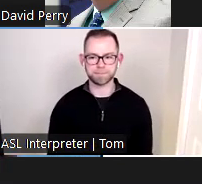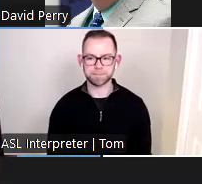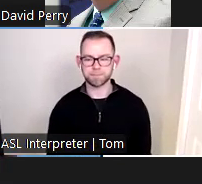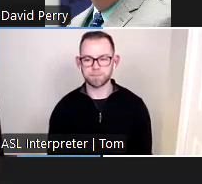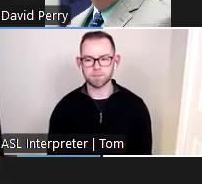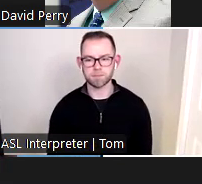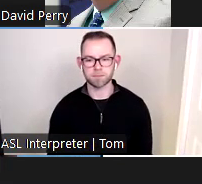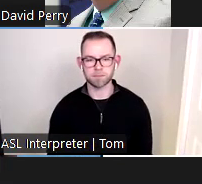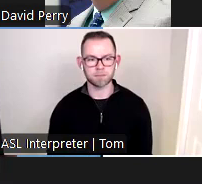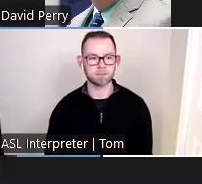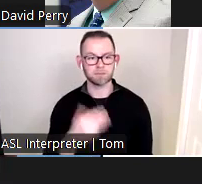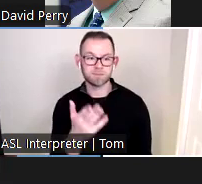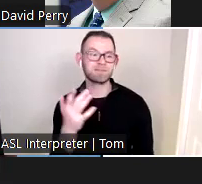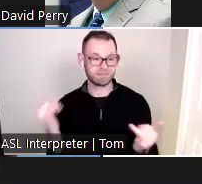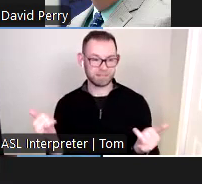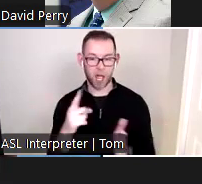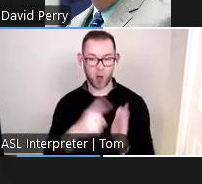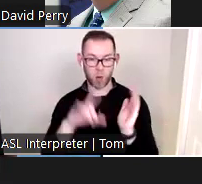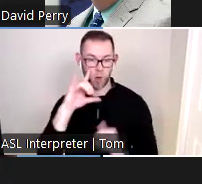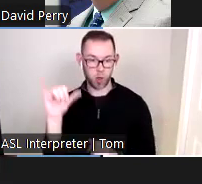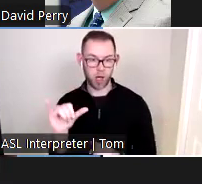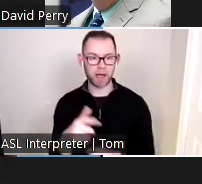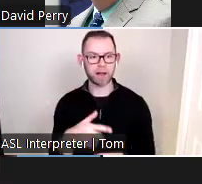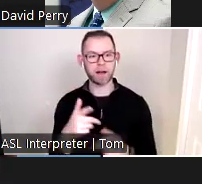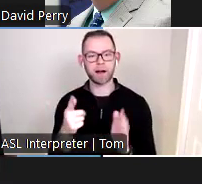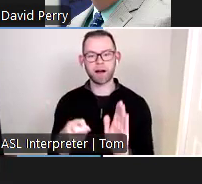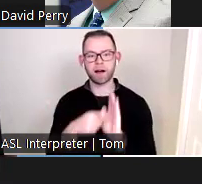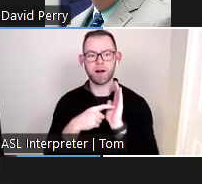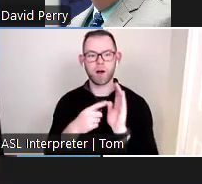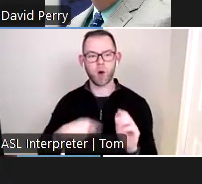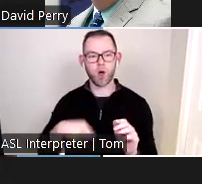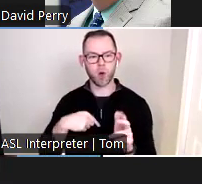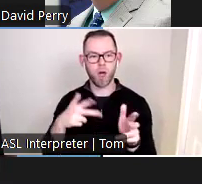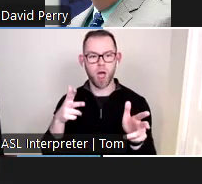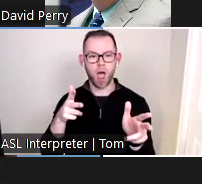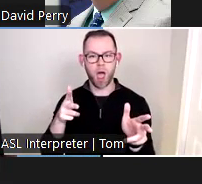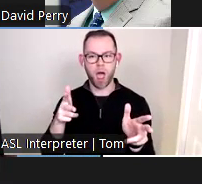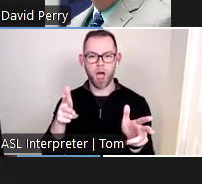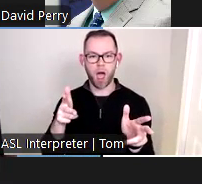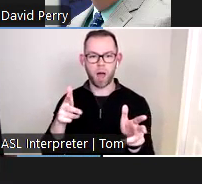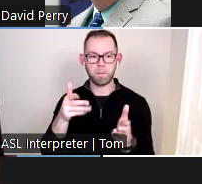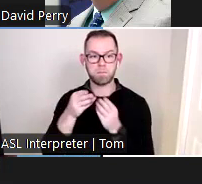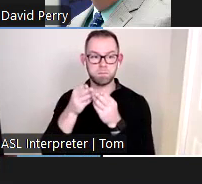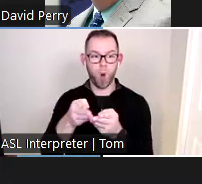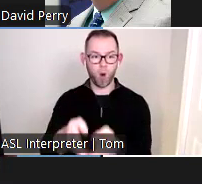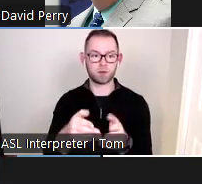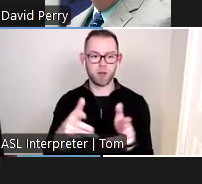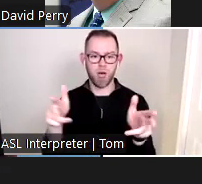Our existing ferry dock also requires us to raft our boats on occasion. That's when you have two boats side